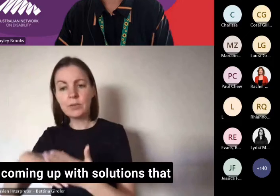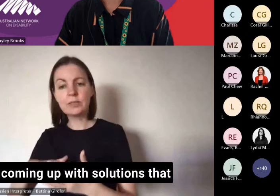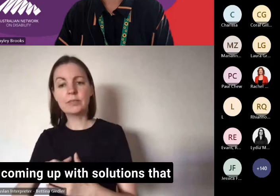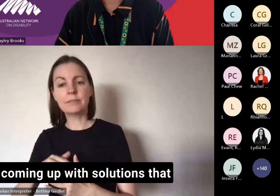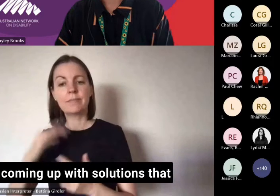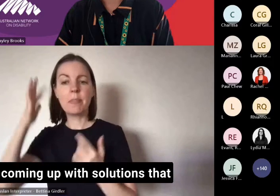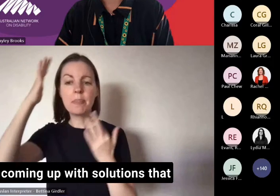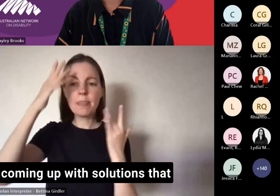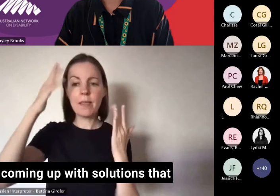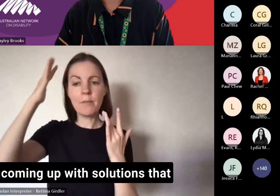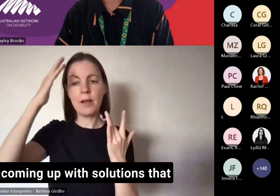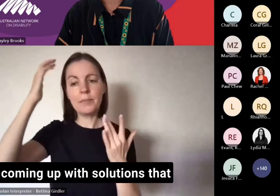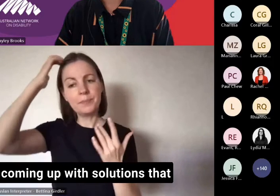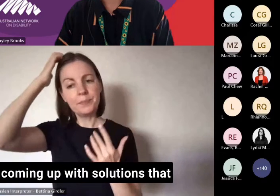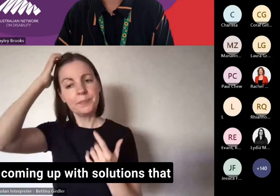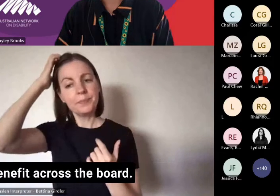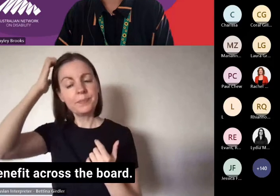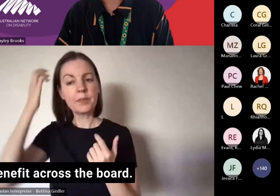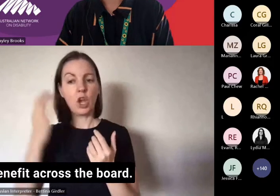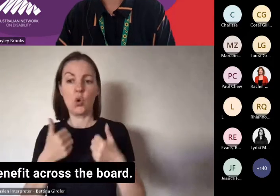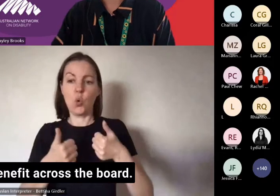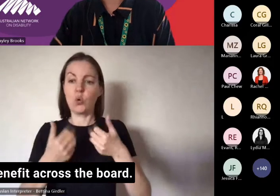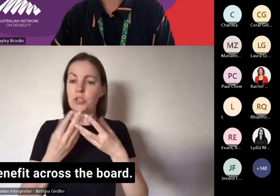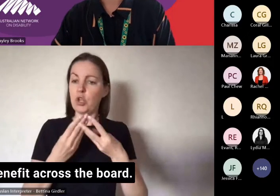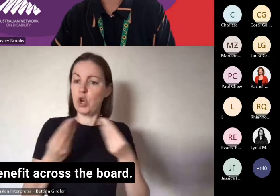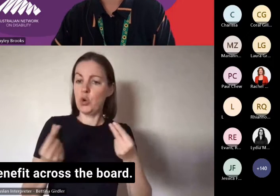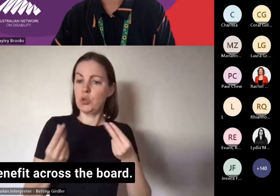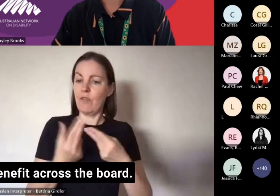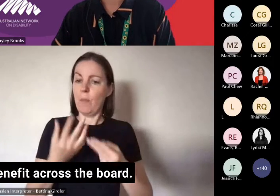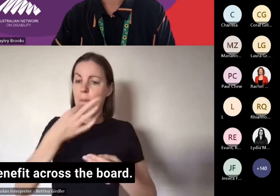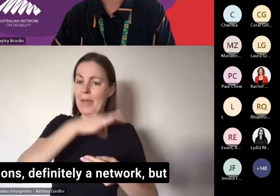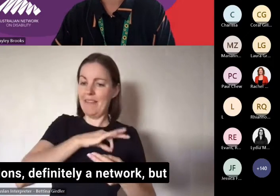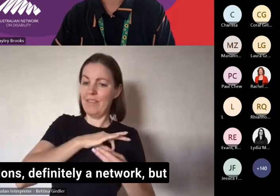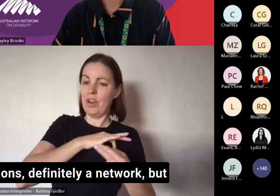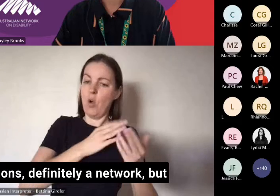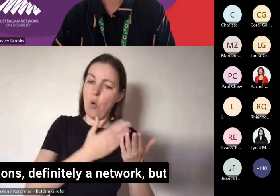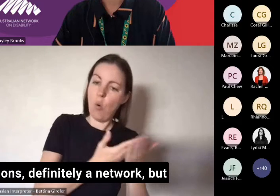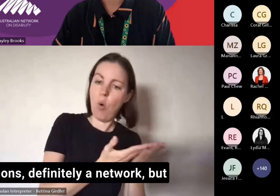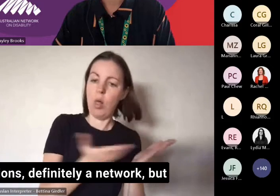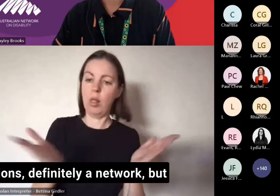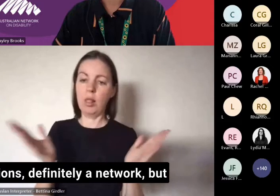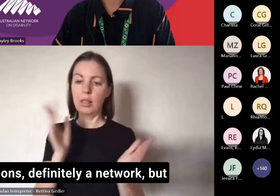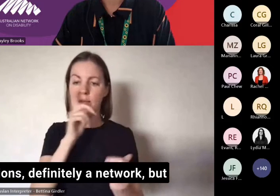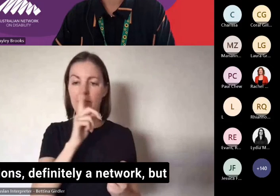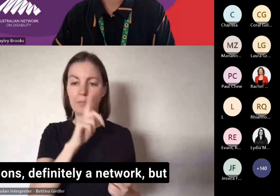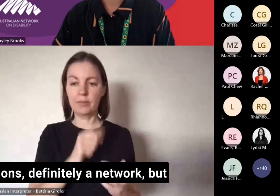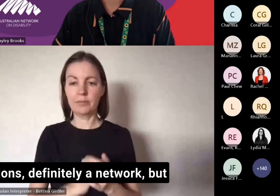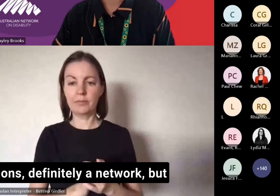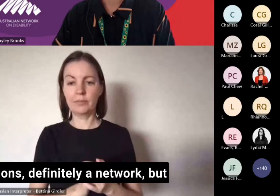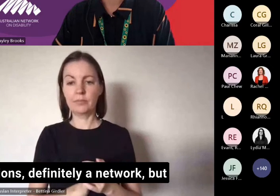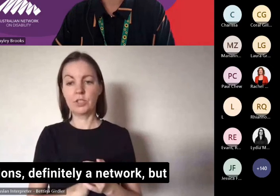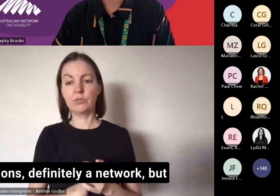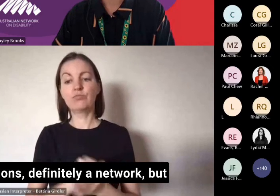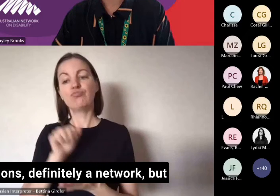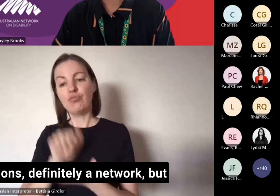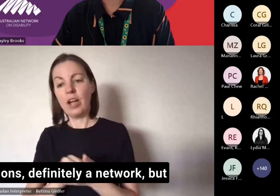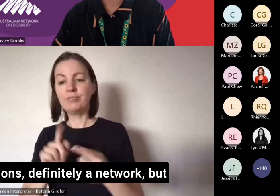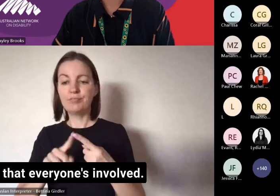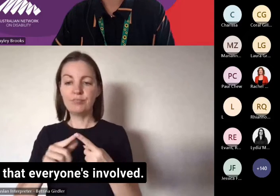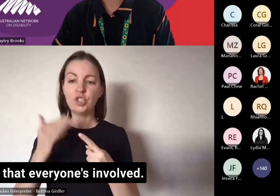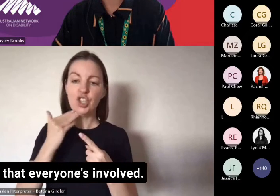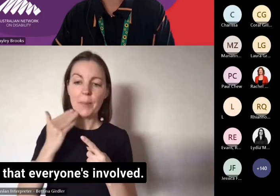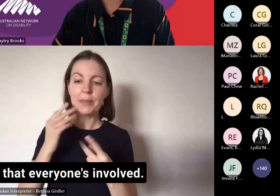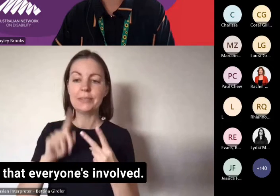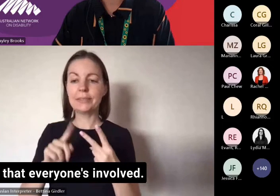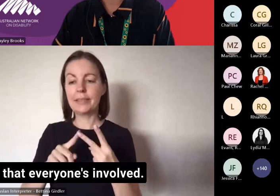with solutions that are going to benefit across the board. So definitely champions, definitely a network, but